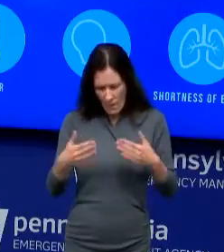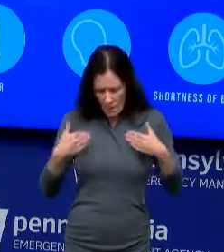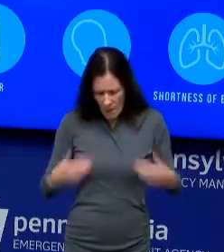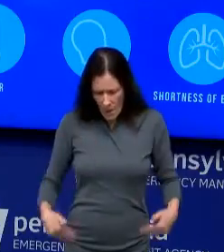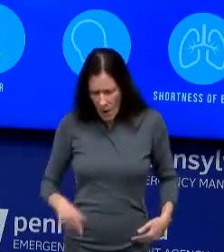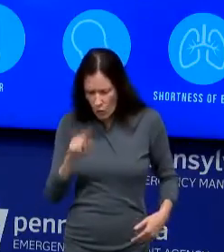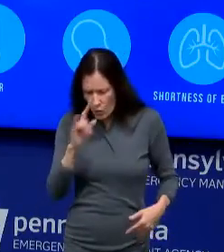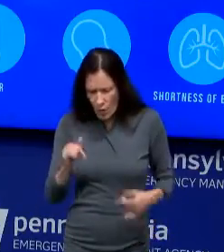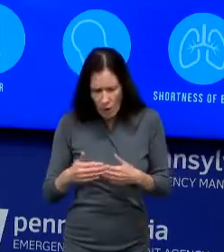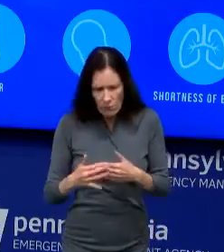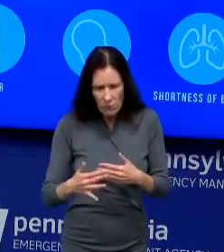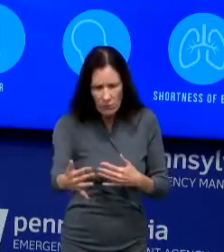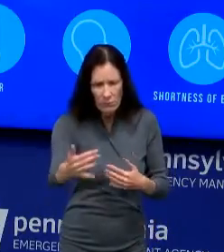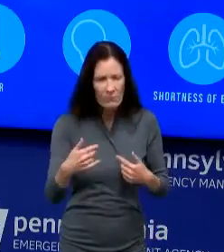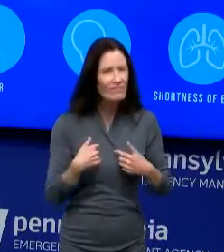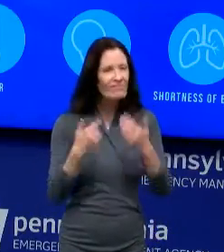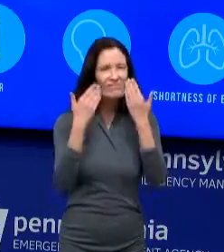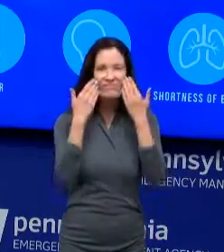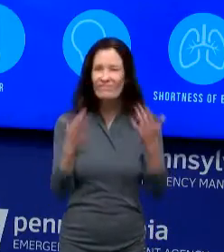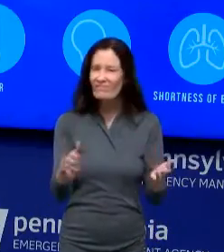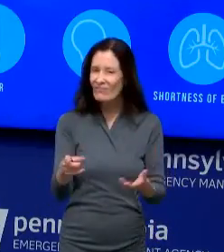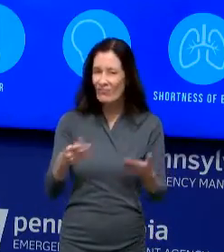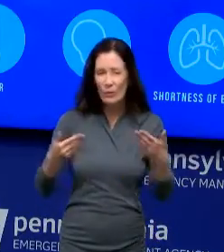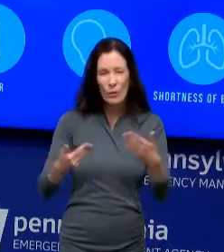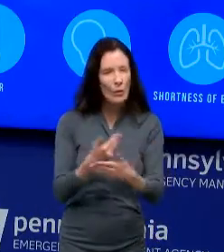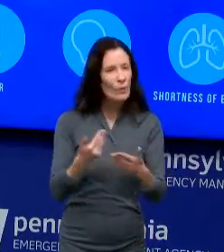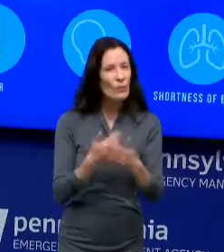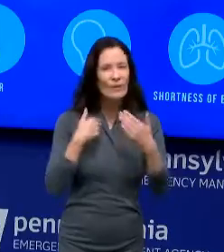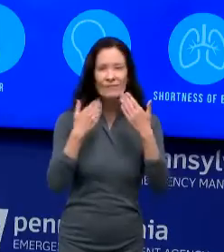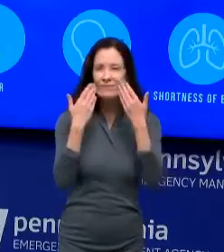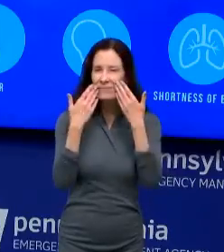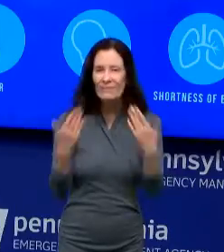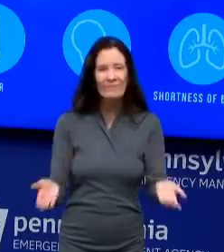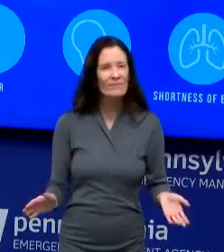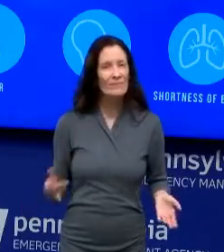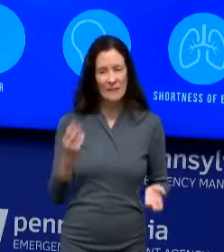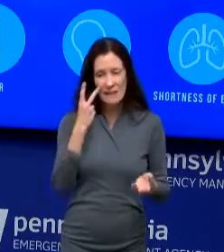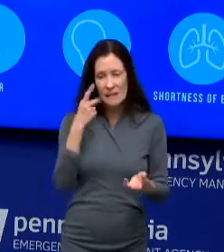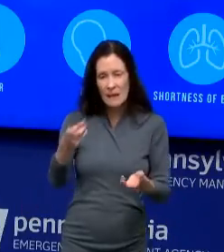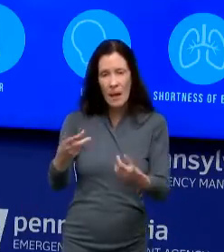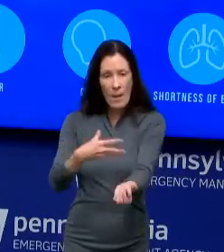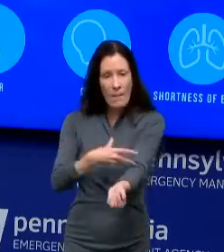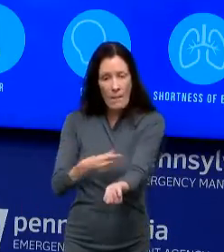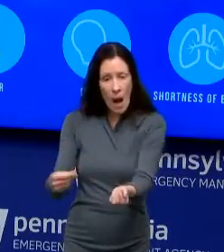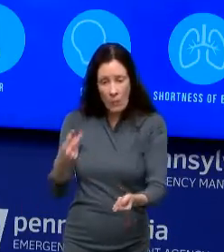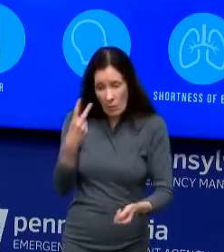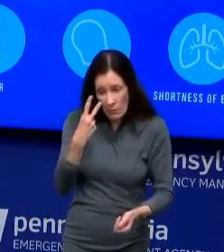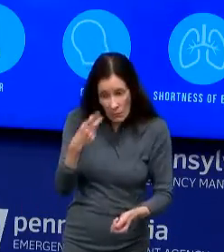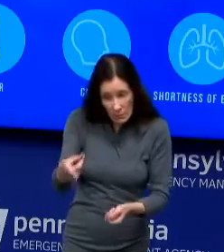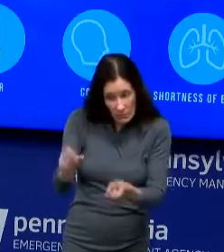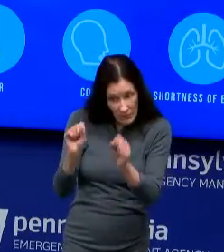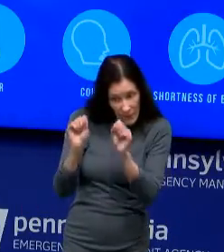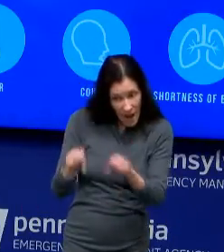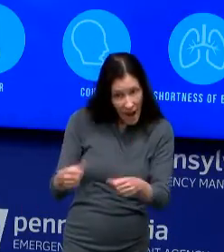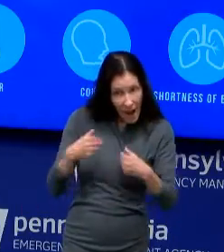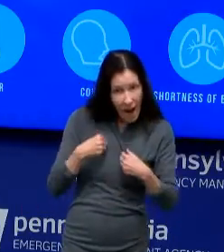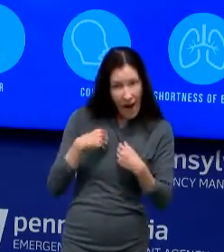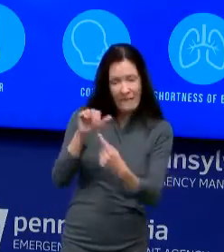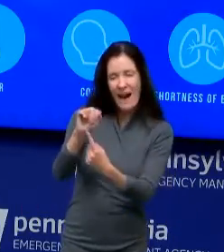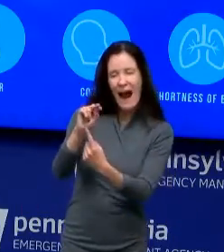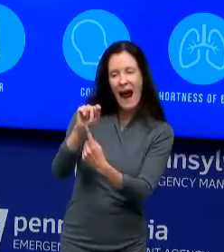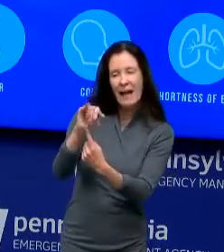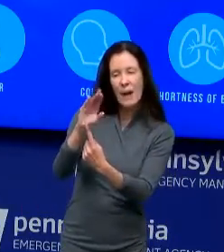produce antibodies, and we can measure those antibodies. What still needs to be definitively proven